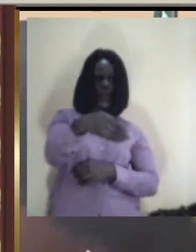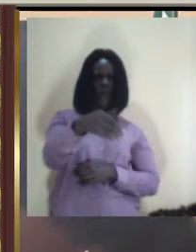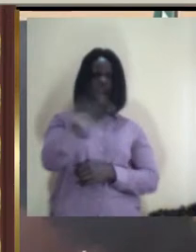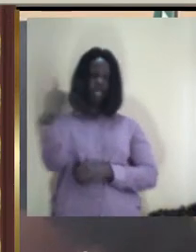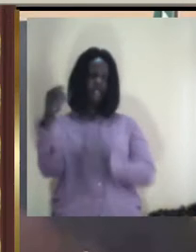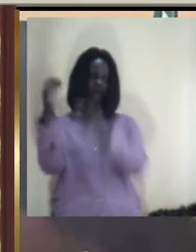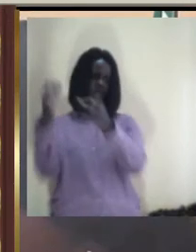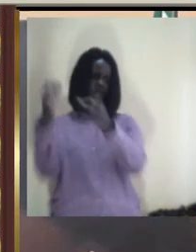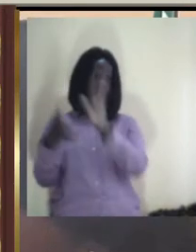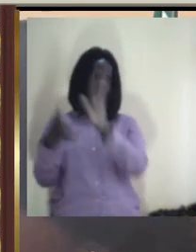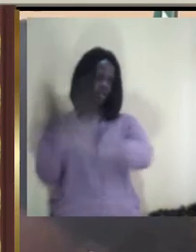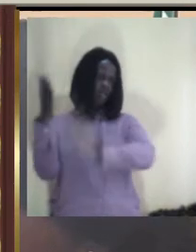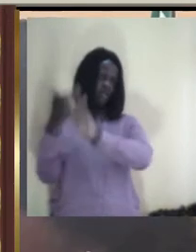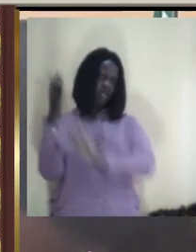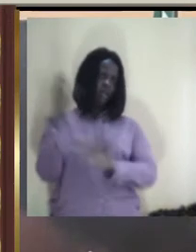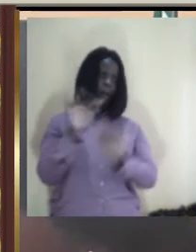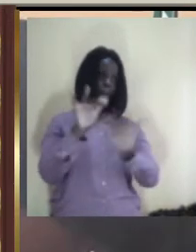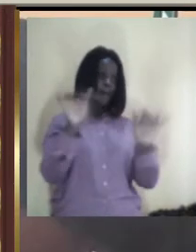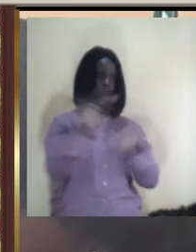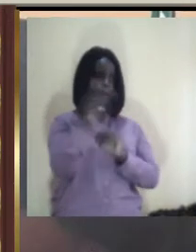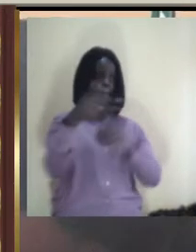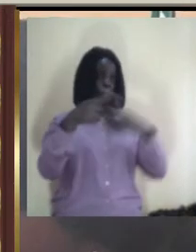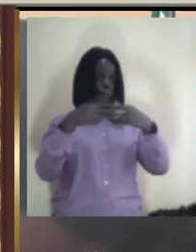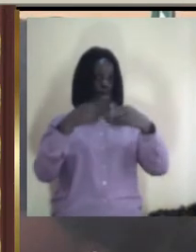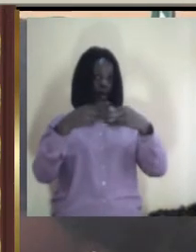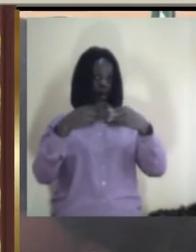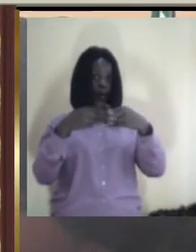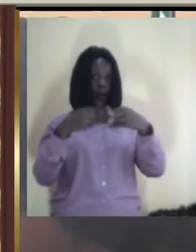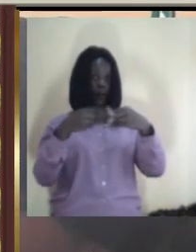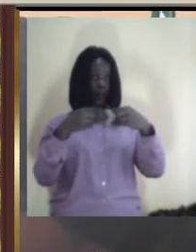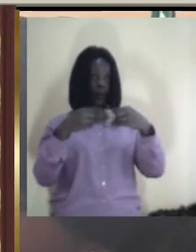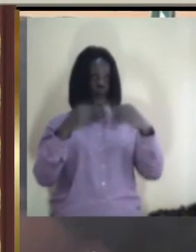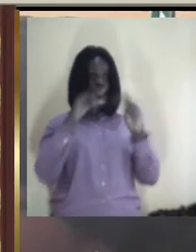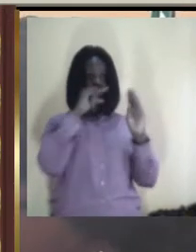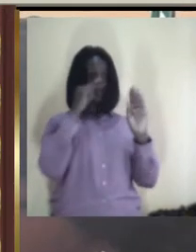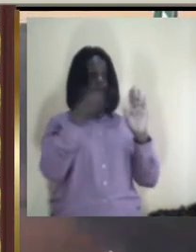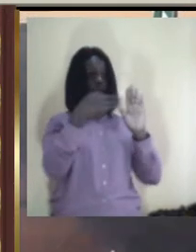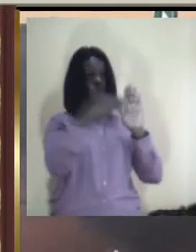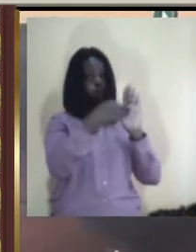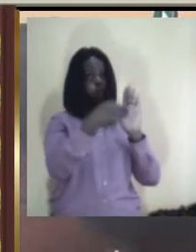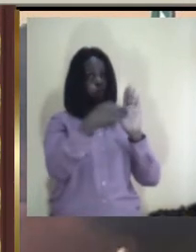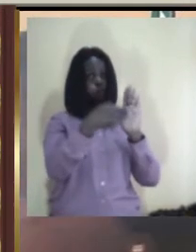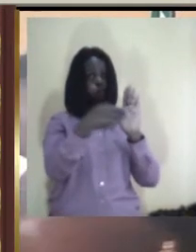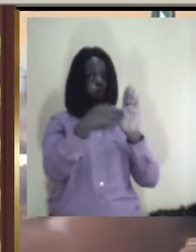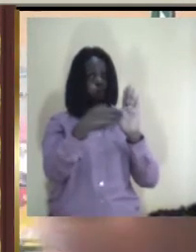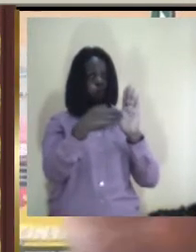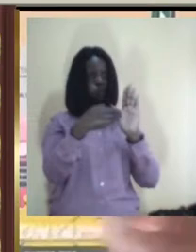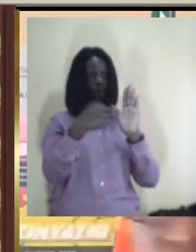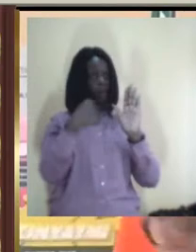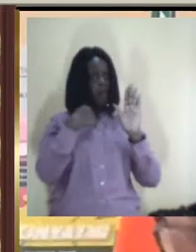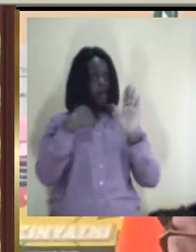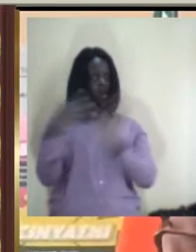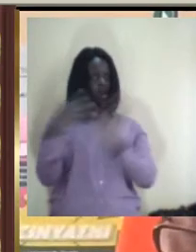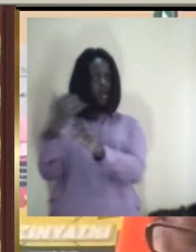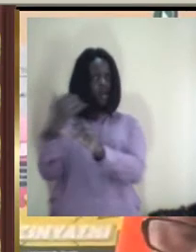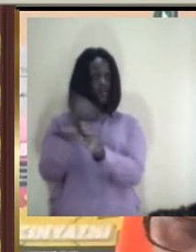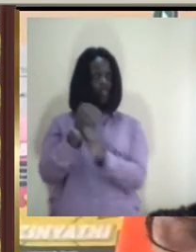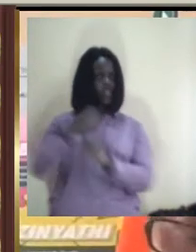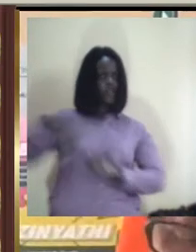other people, all other members, honorable members that are debating, I haven't received